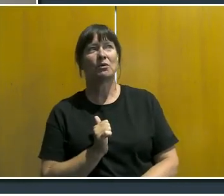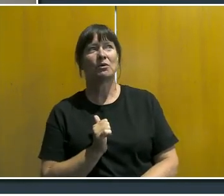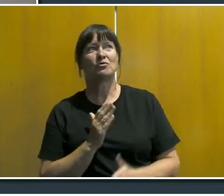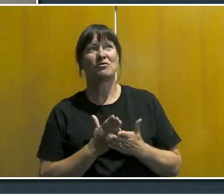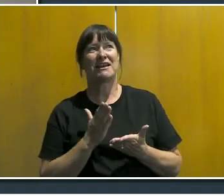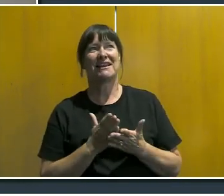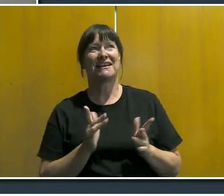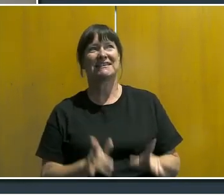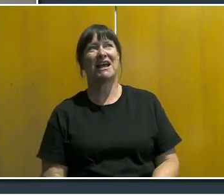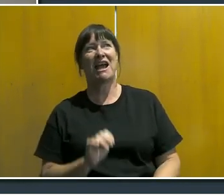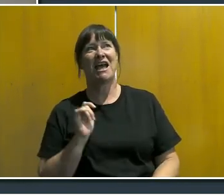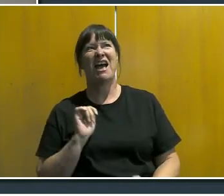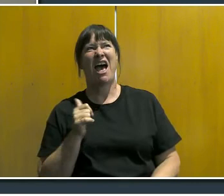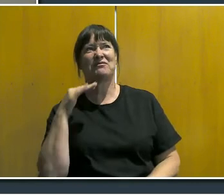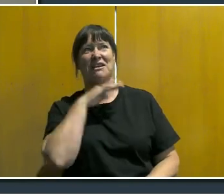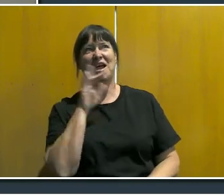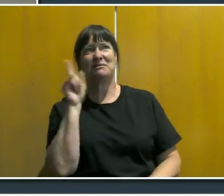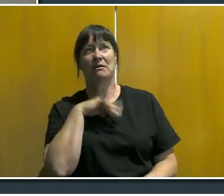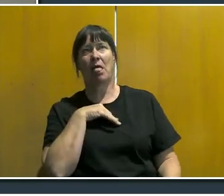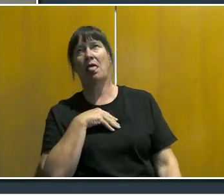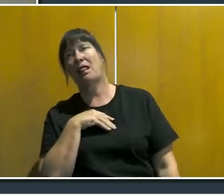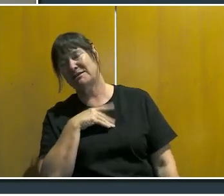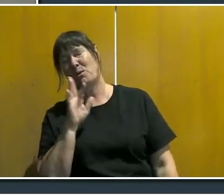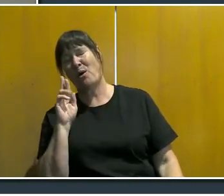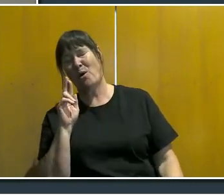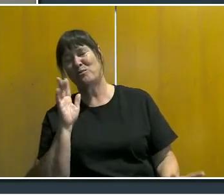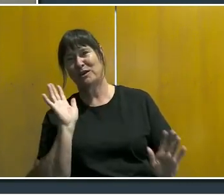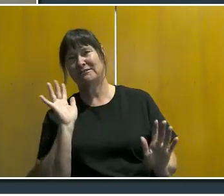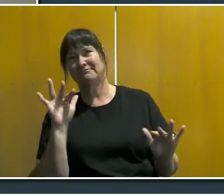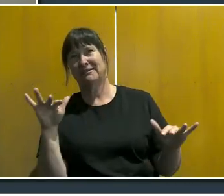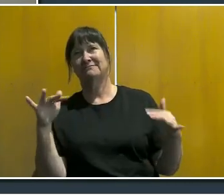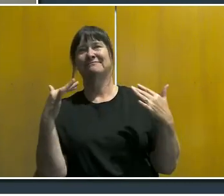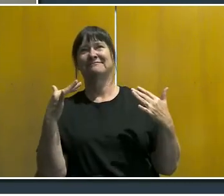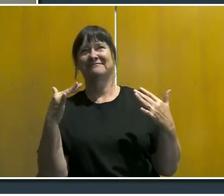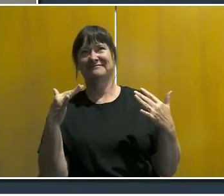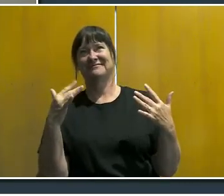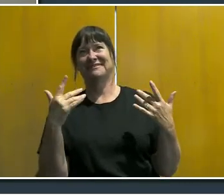graveyard shift after lunch as well. So I trust you'll bear with me.